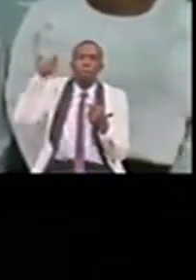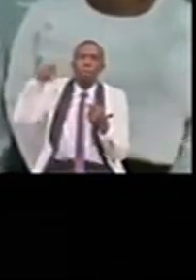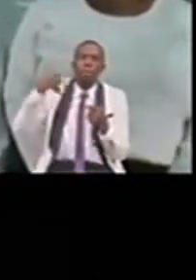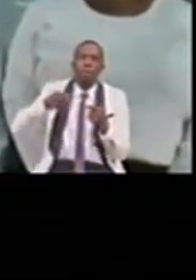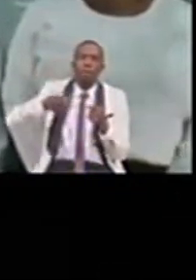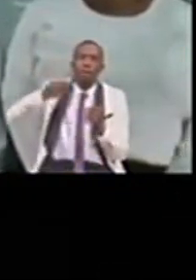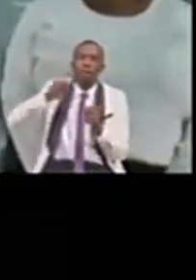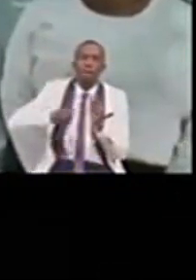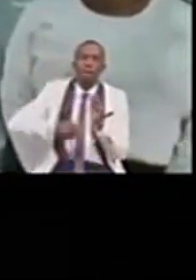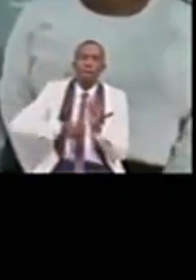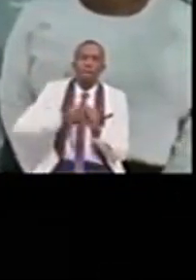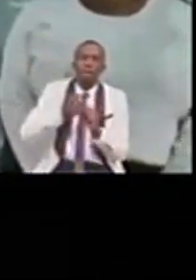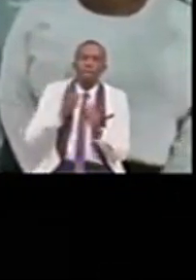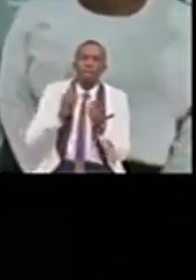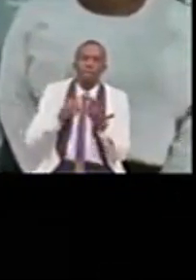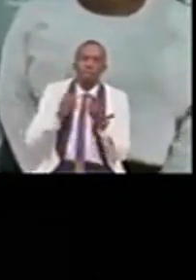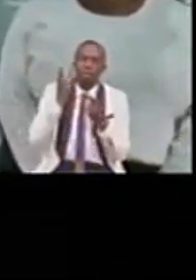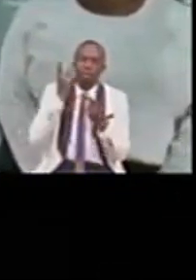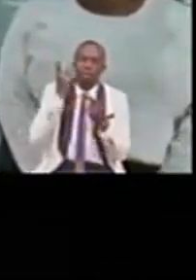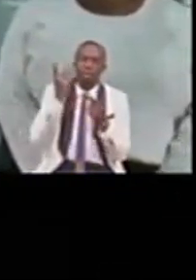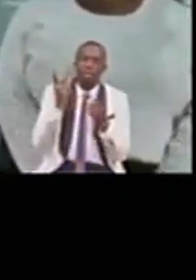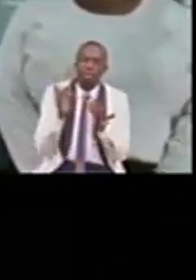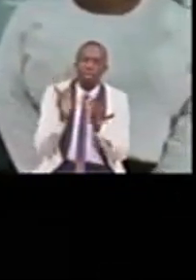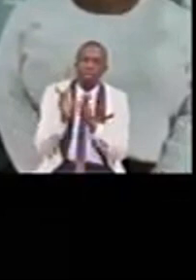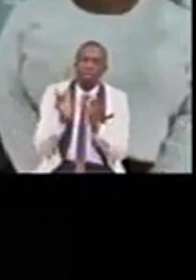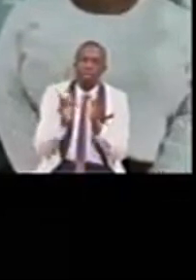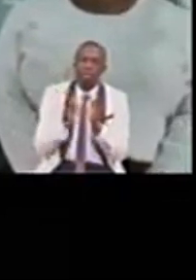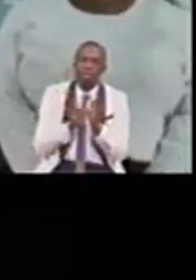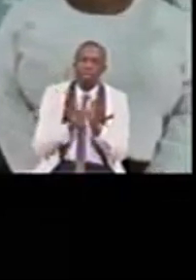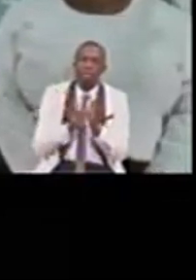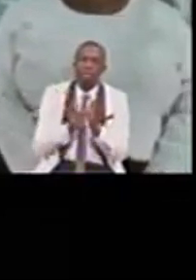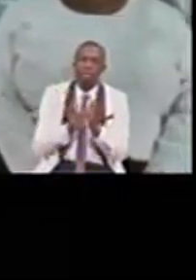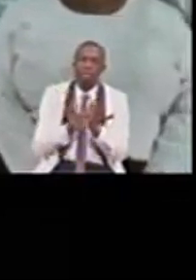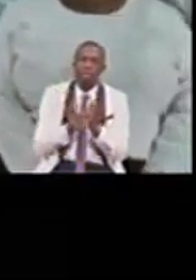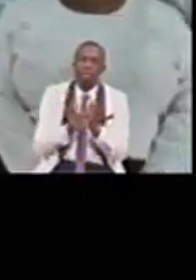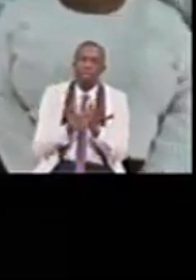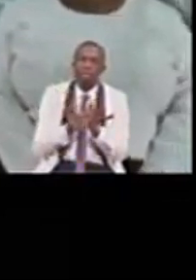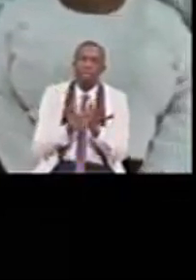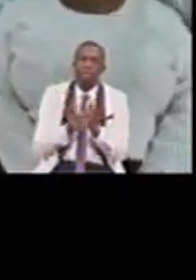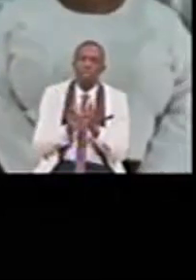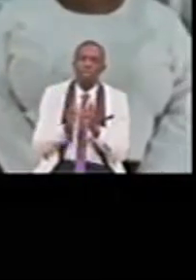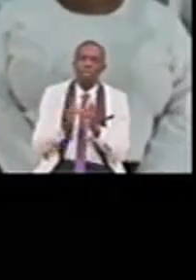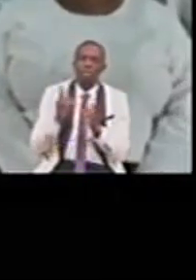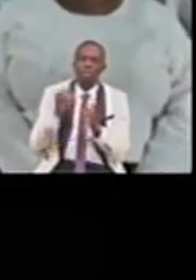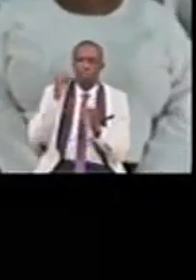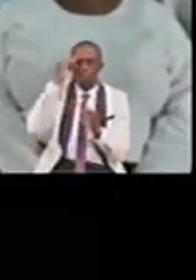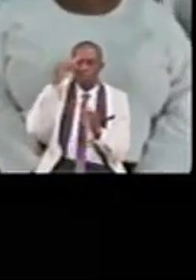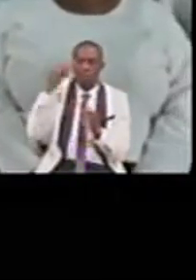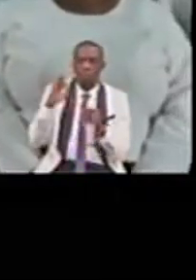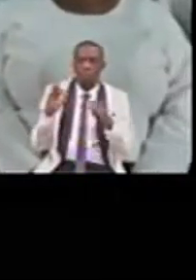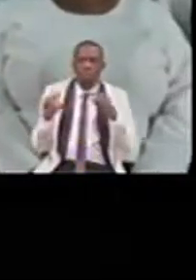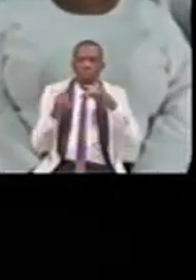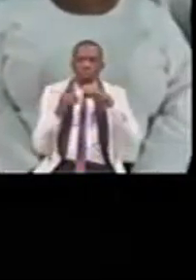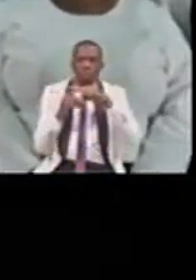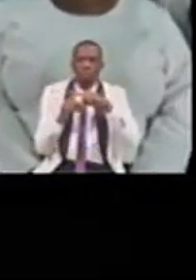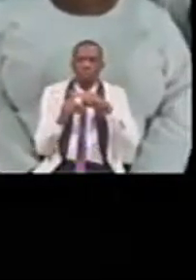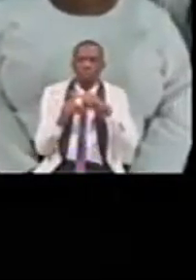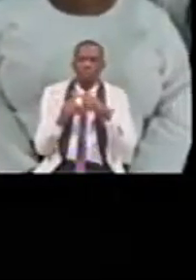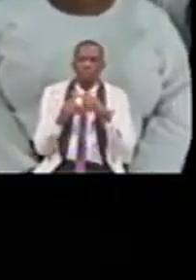till I see Jesus, the Lamb of Calvary, precious Son